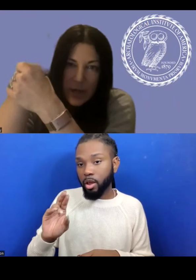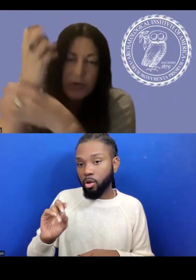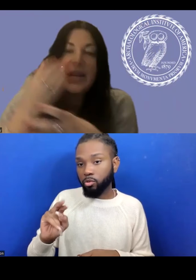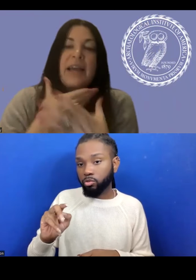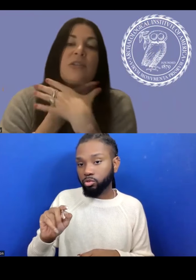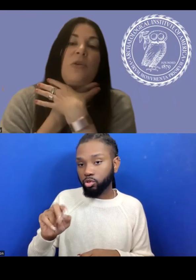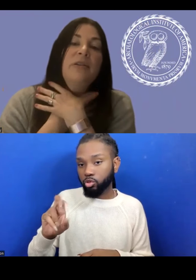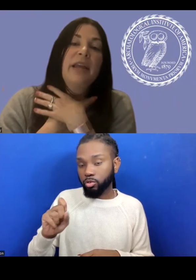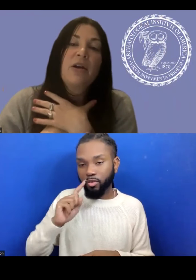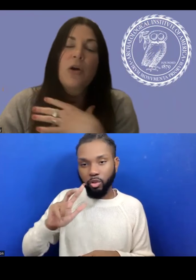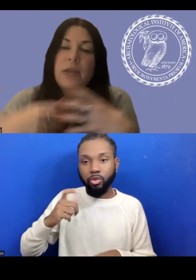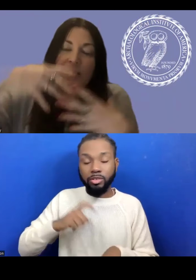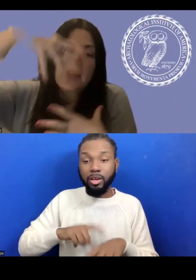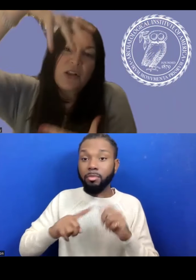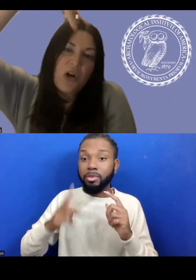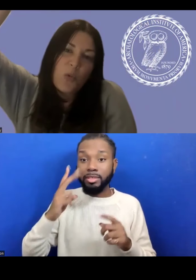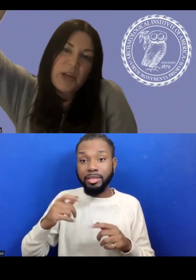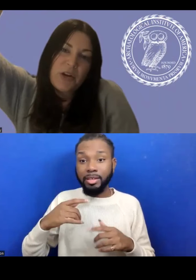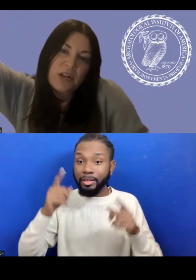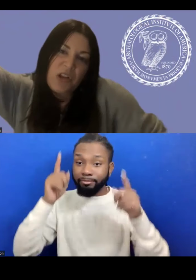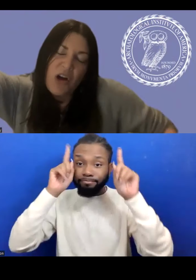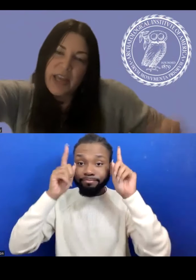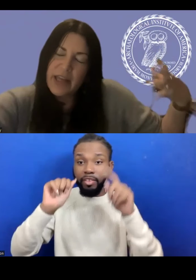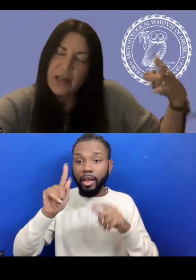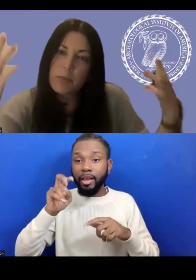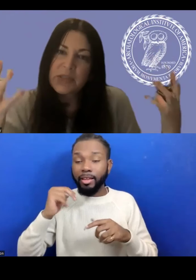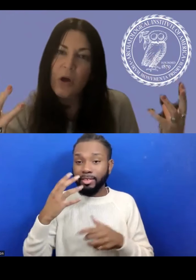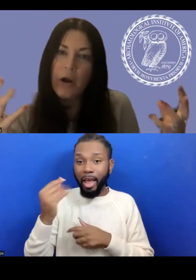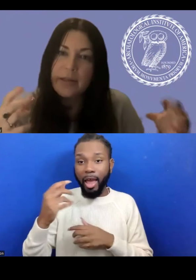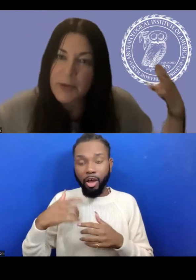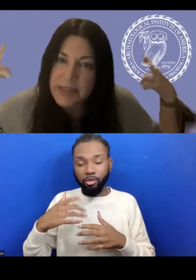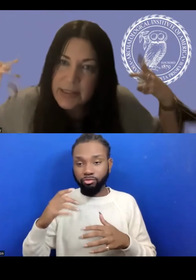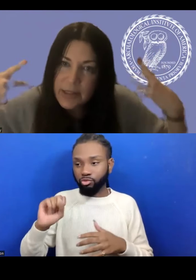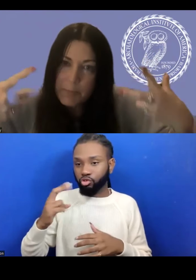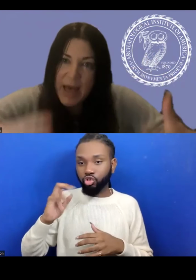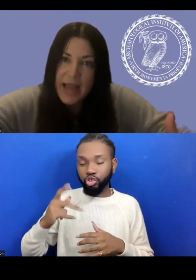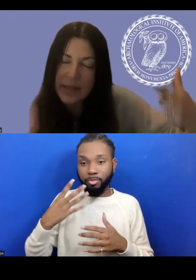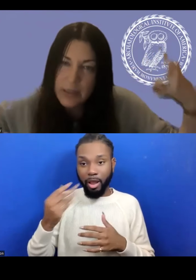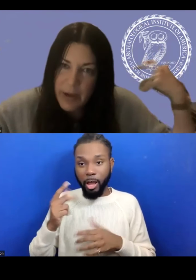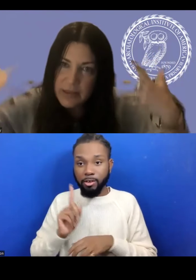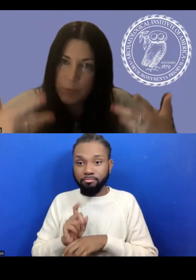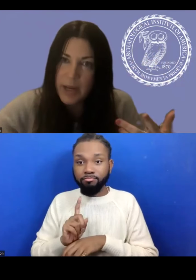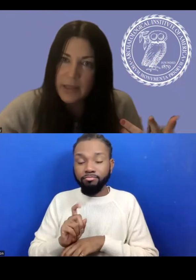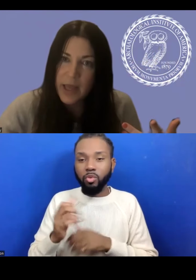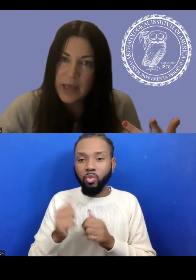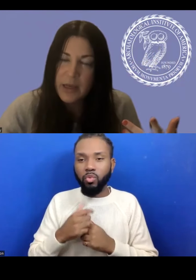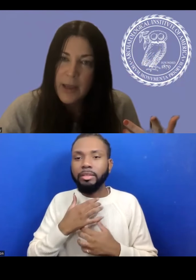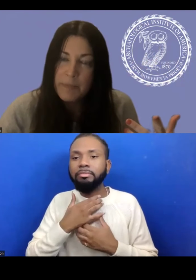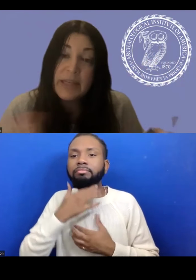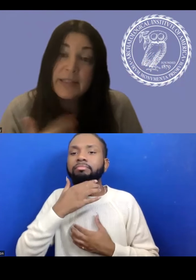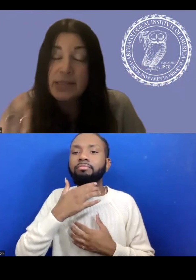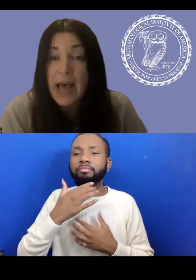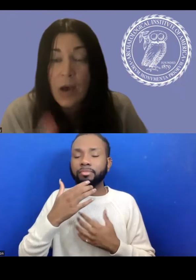their necks are all narrow and they look all weird and elongated and bizarre. It's because they're backlit by this bright light. This is